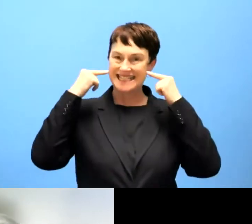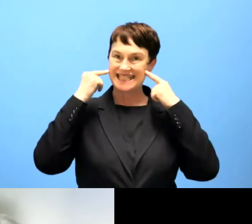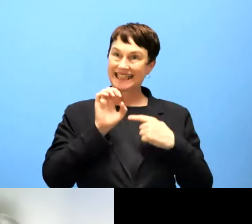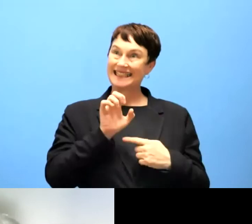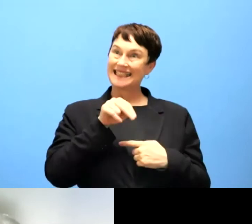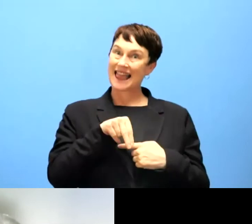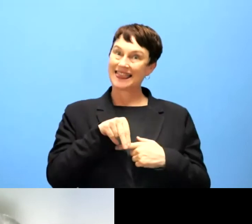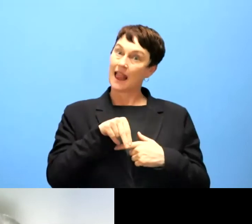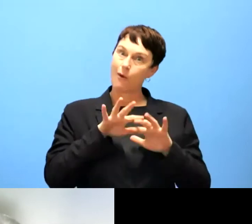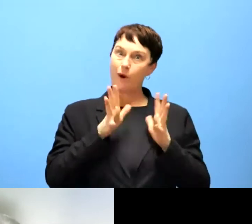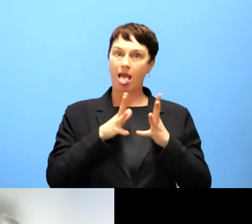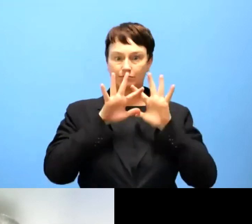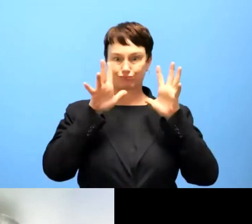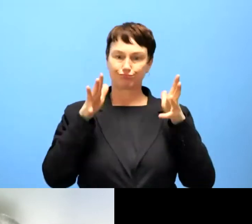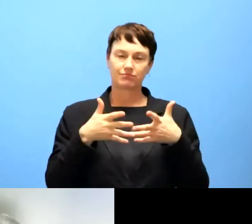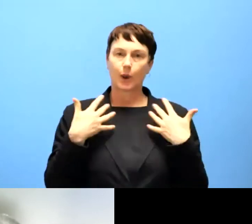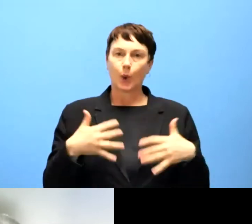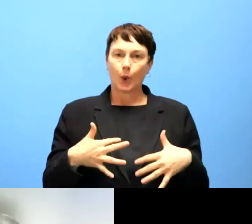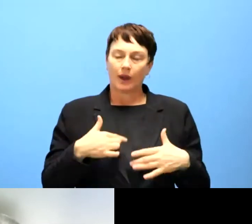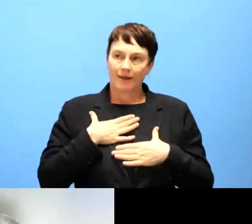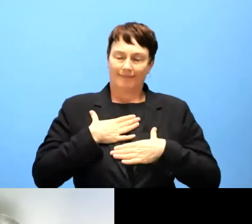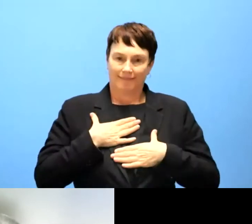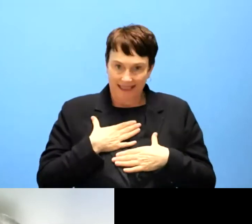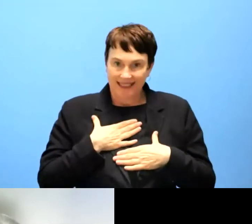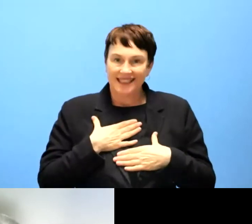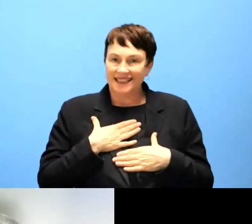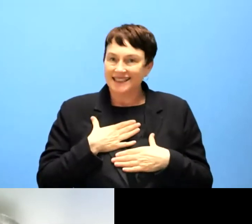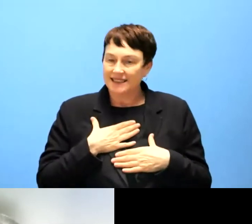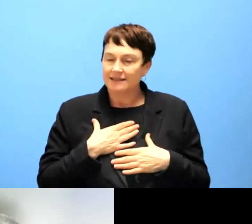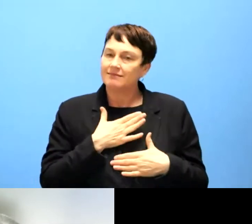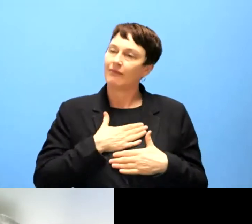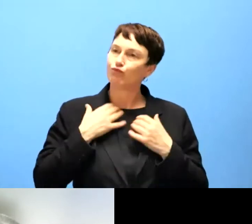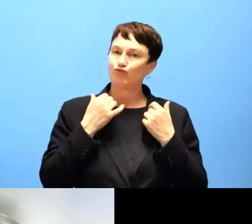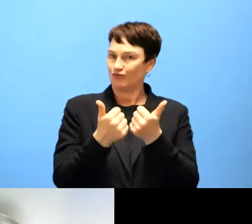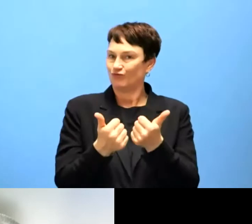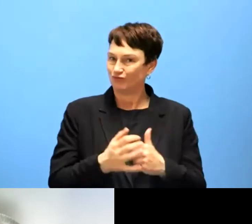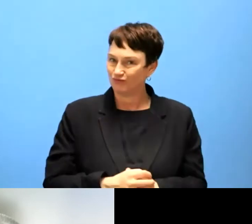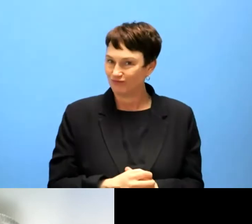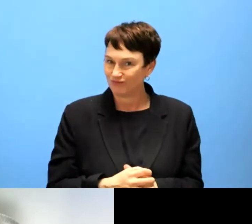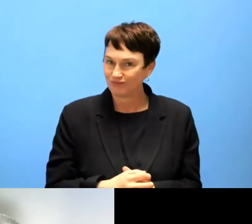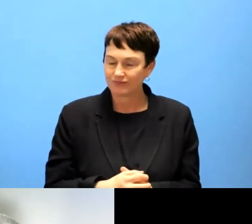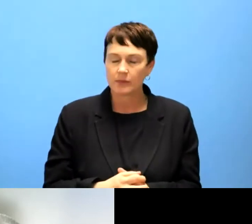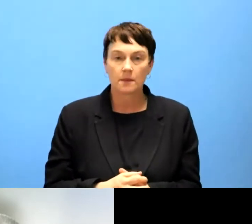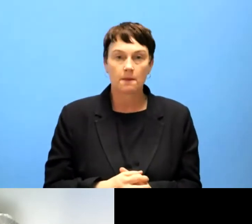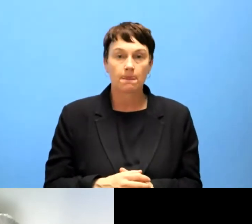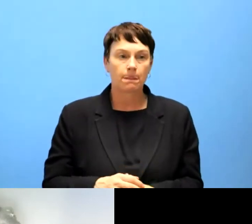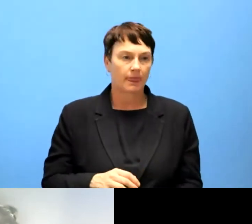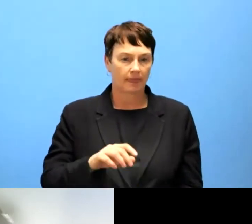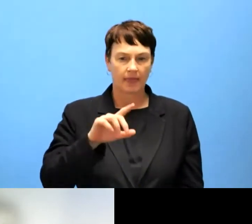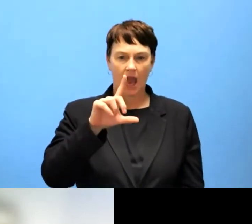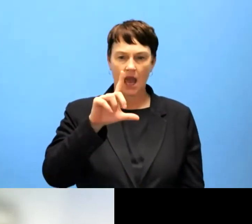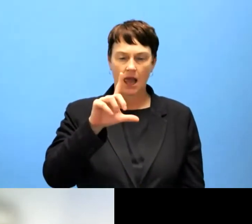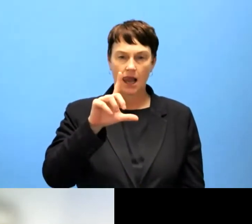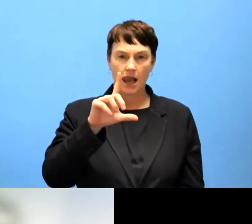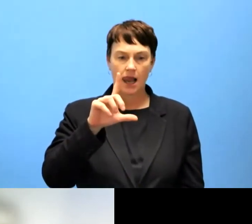rewarding to all of us. So Loik, what do you think? How